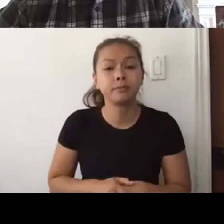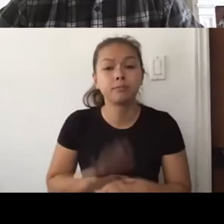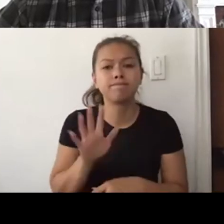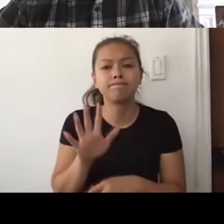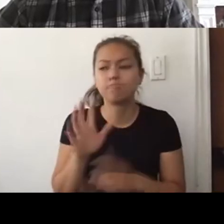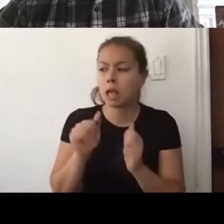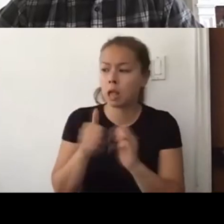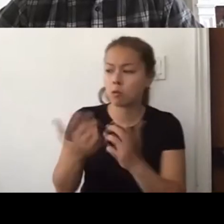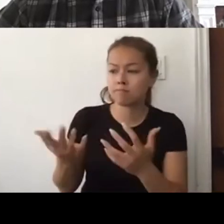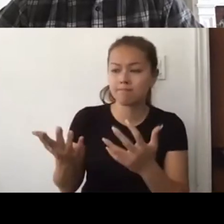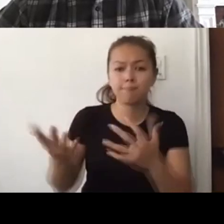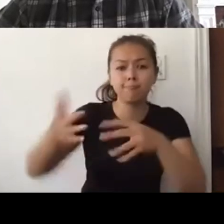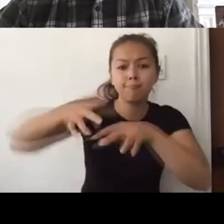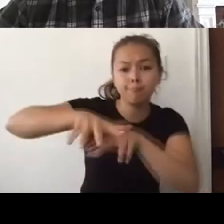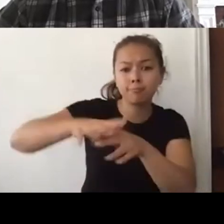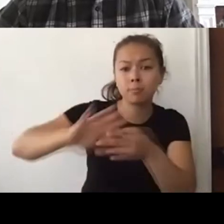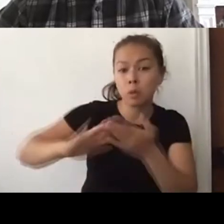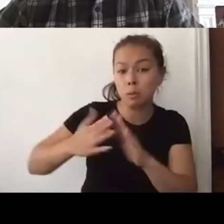something that